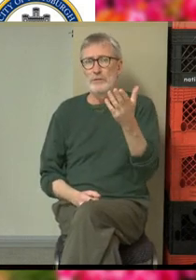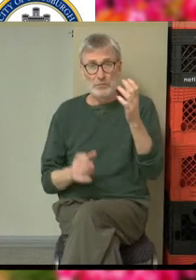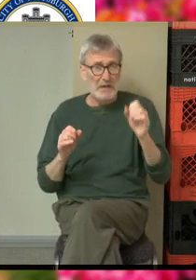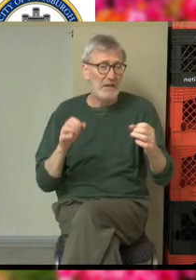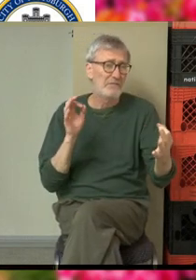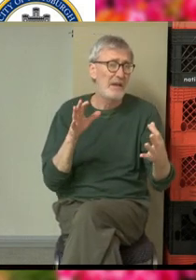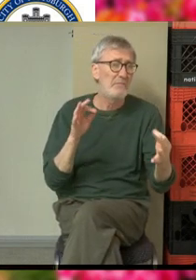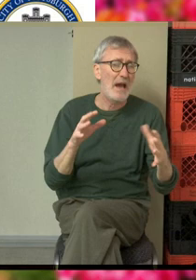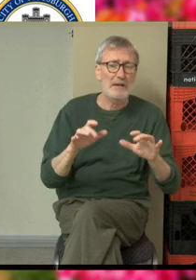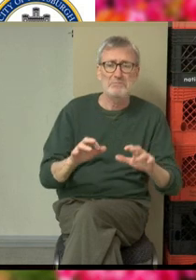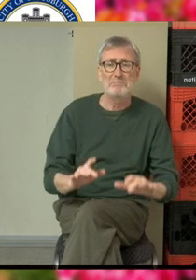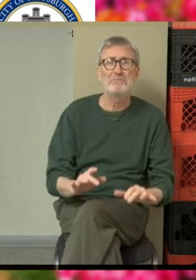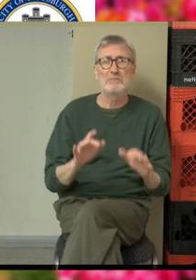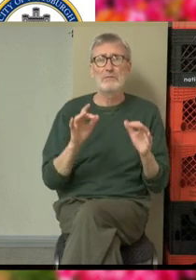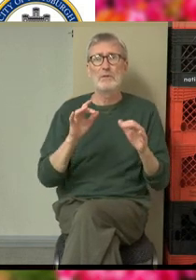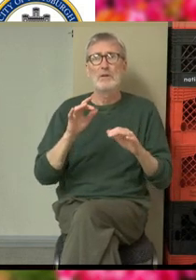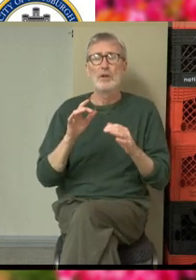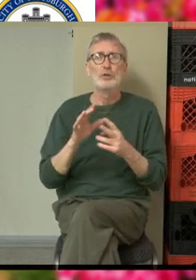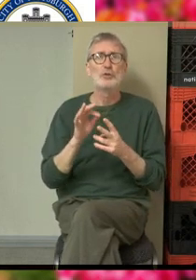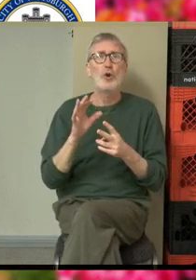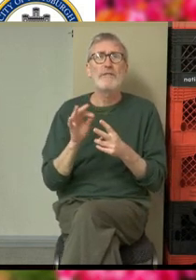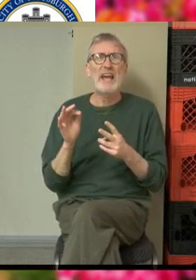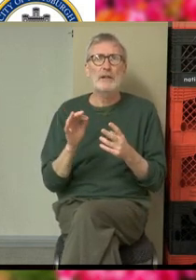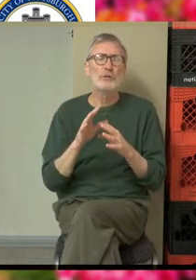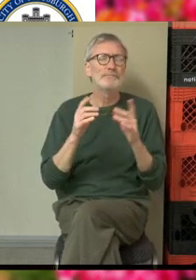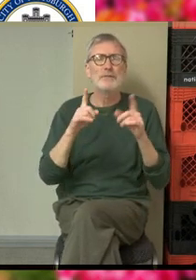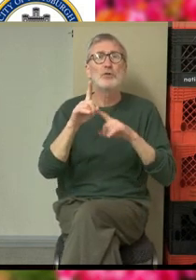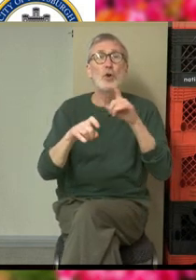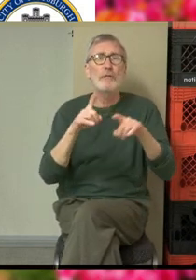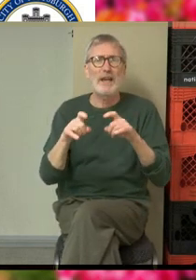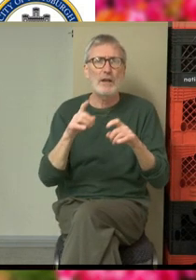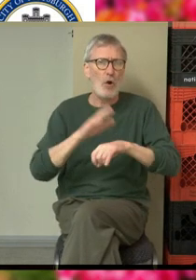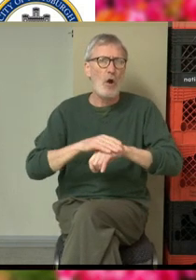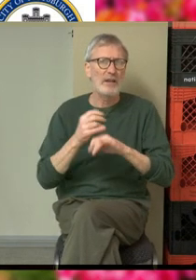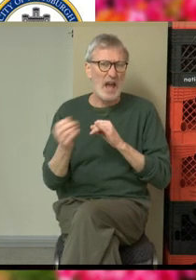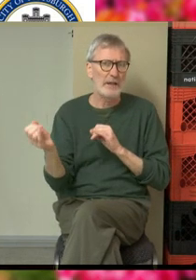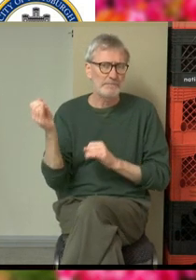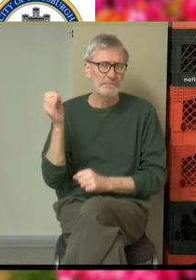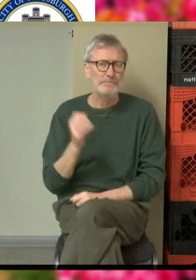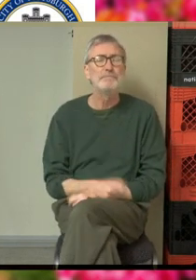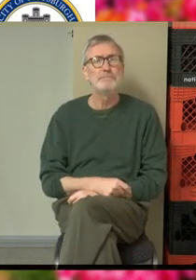feedback via survey on that Engage platform. Next slide.